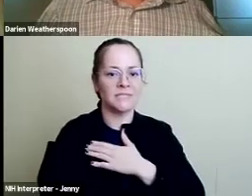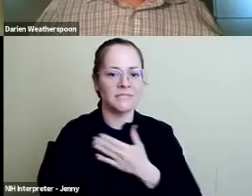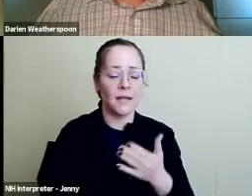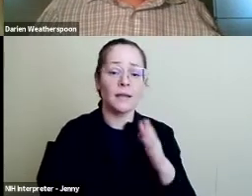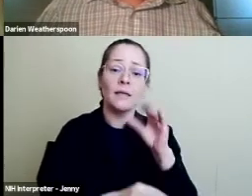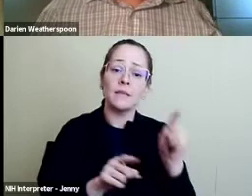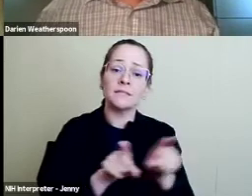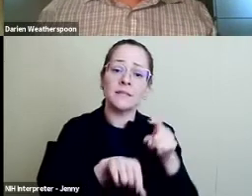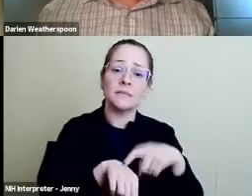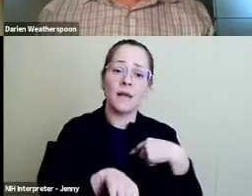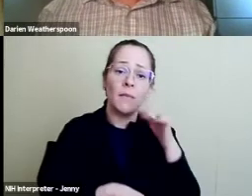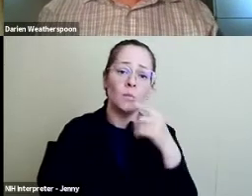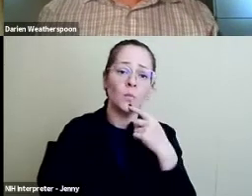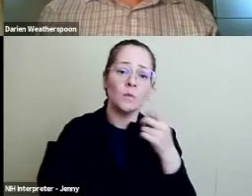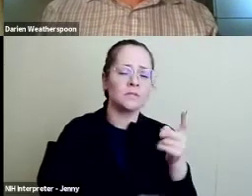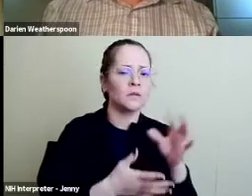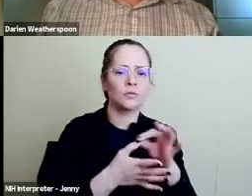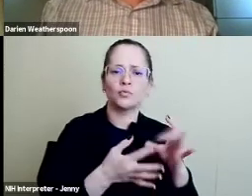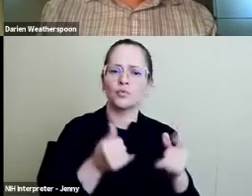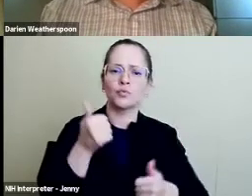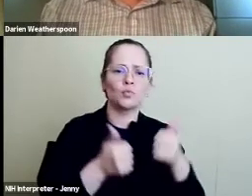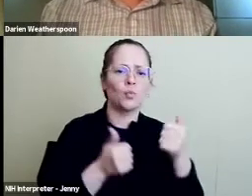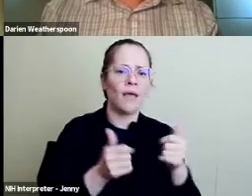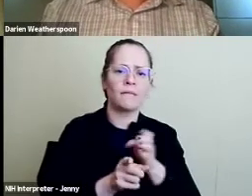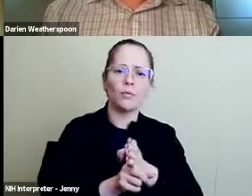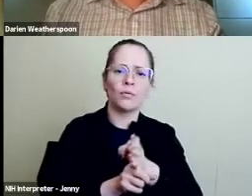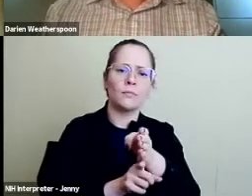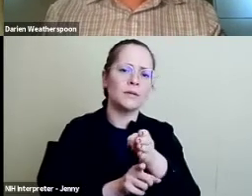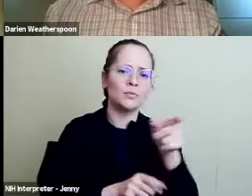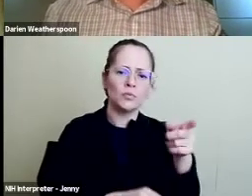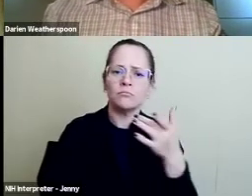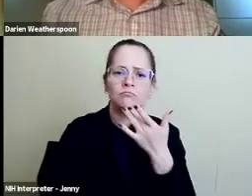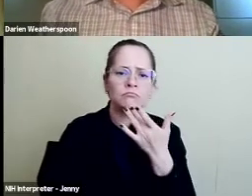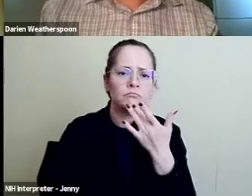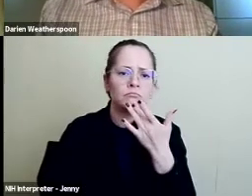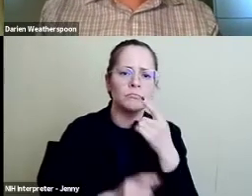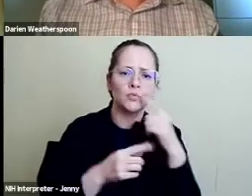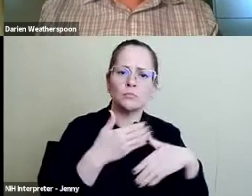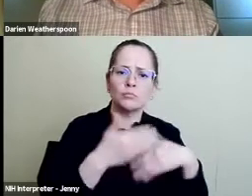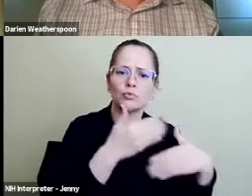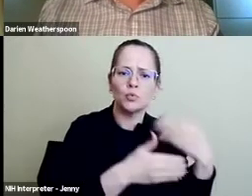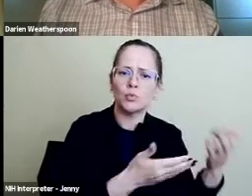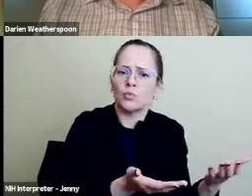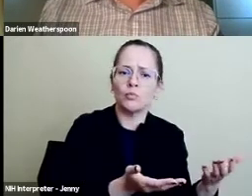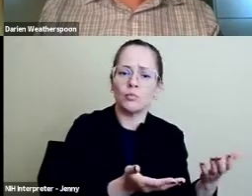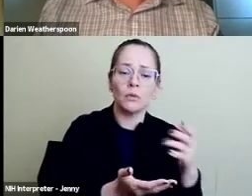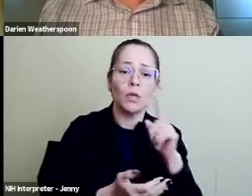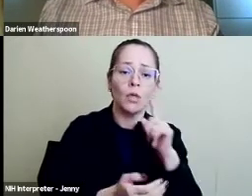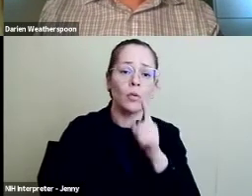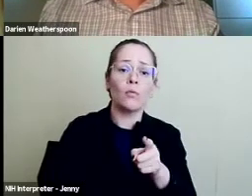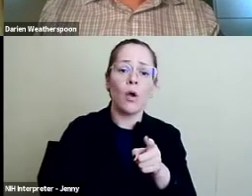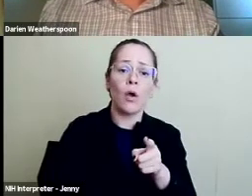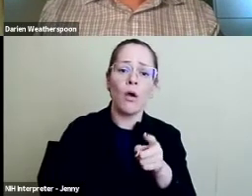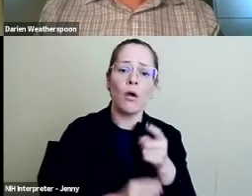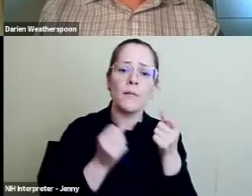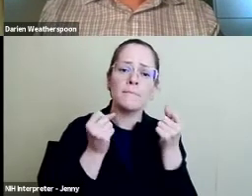time, I would say that choose whatever major that you want to pursue. There are